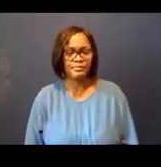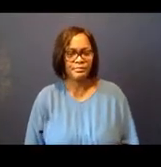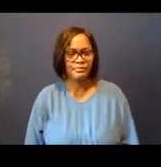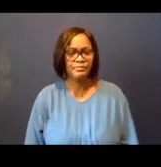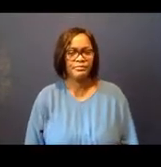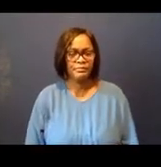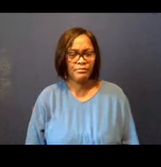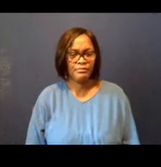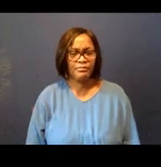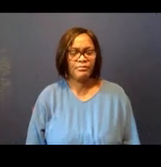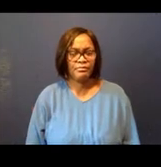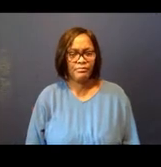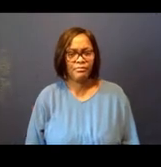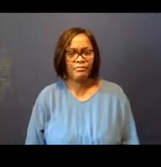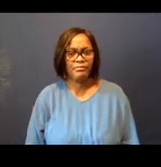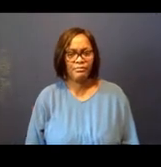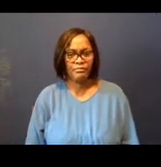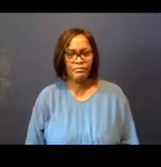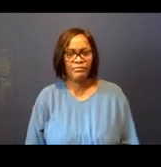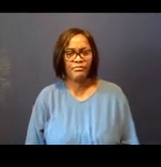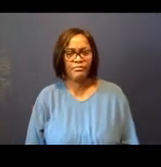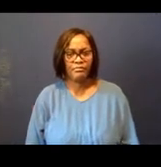look upon